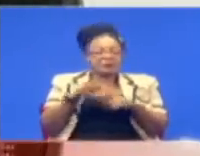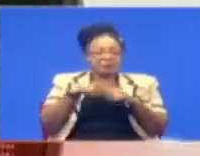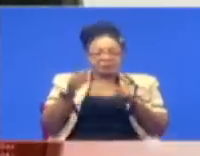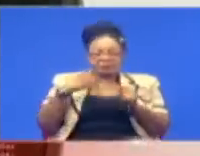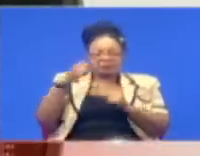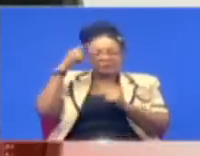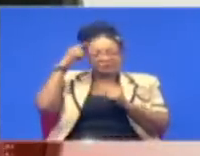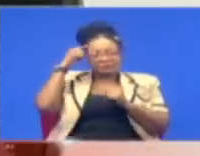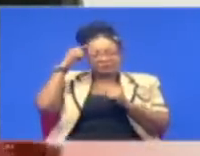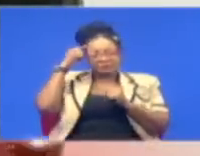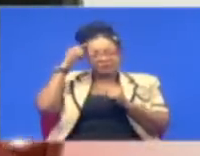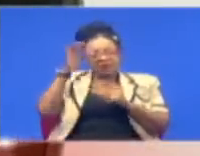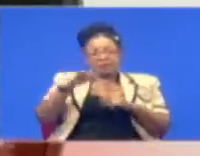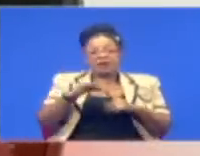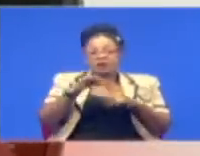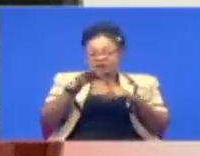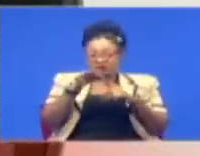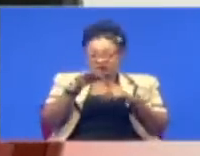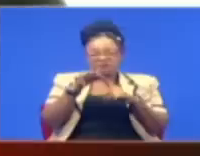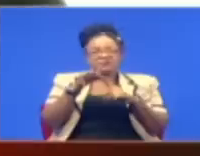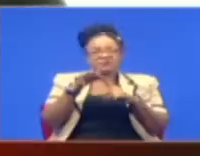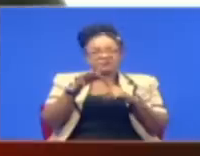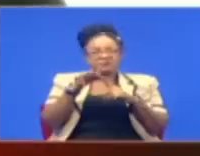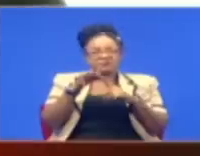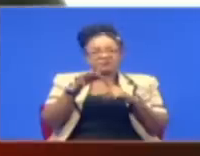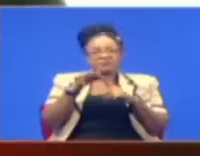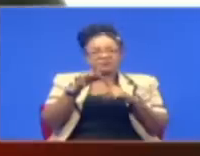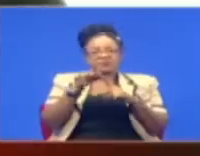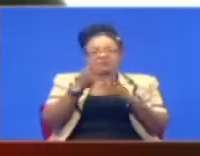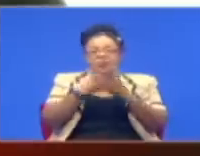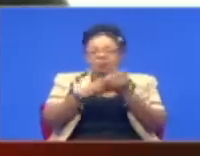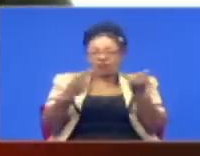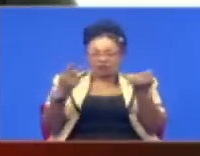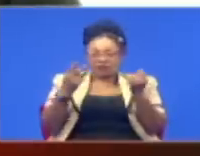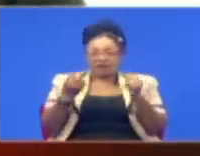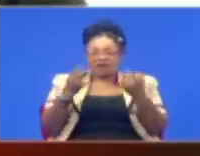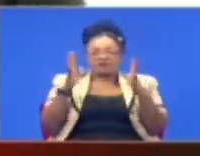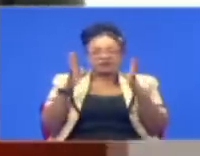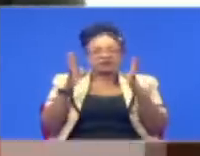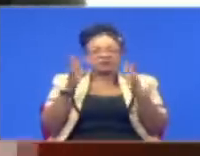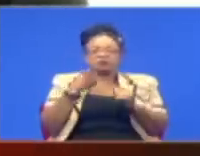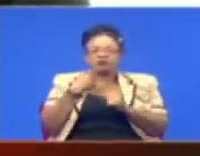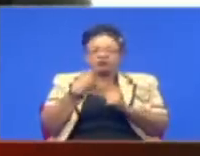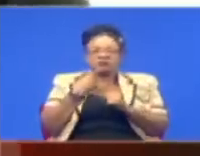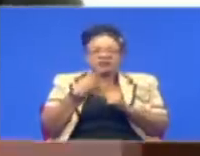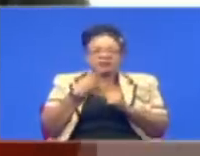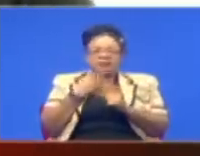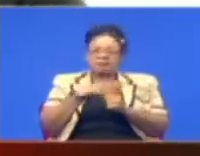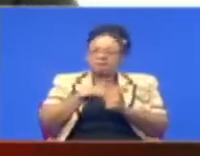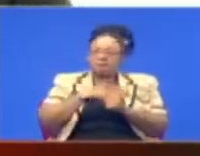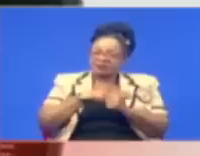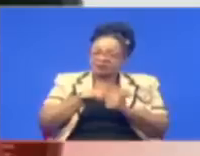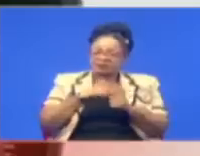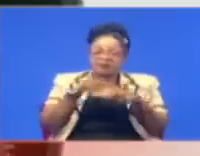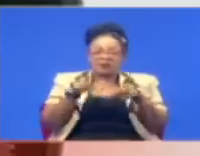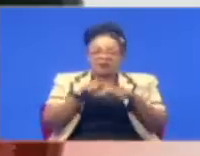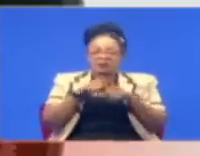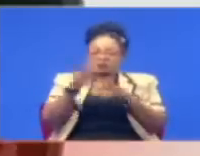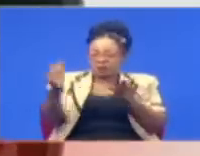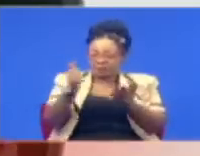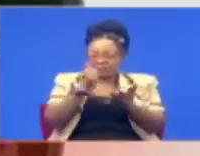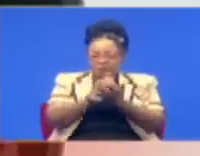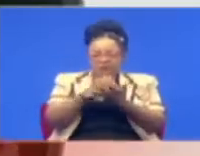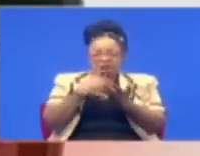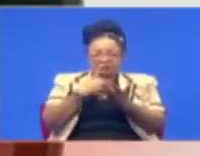the order of priority is to prioritize both events. To say that, please, as you appoint me the